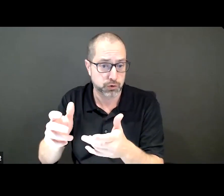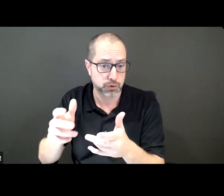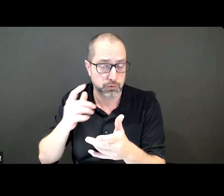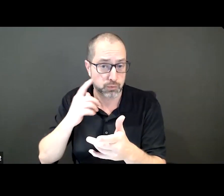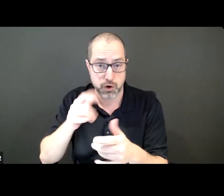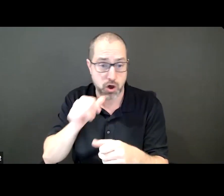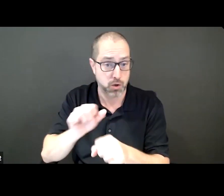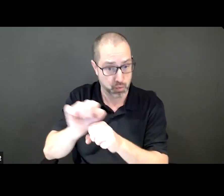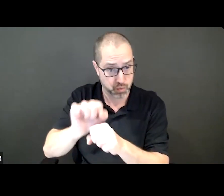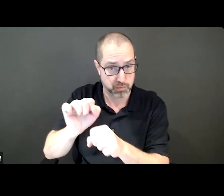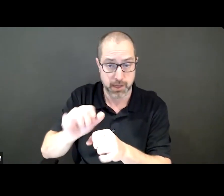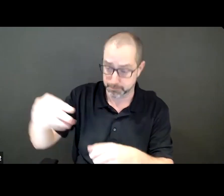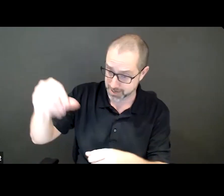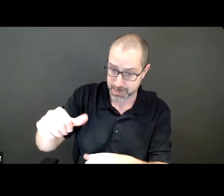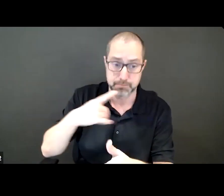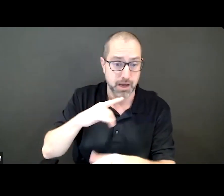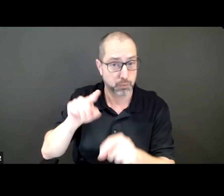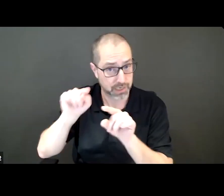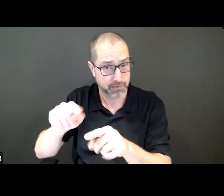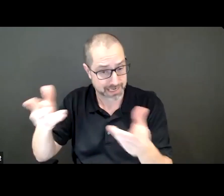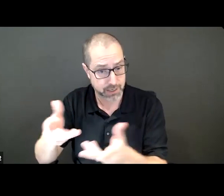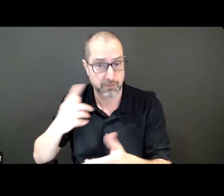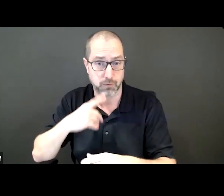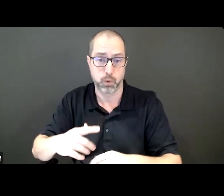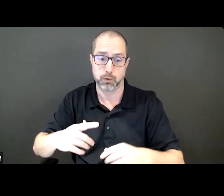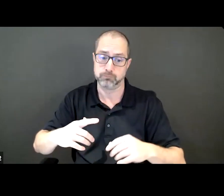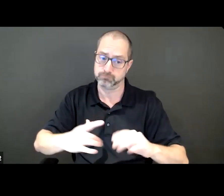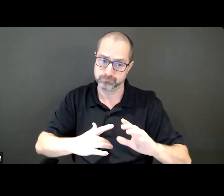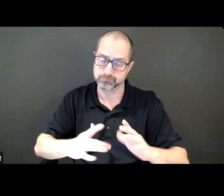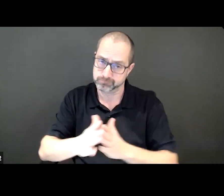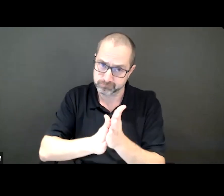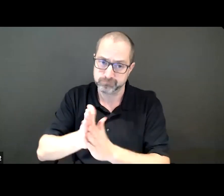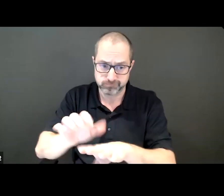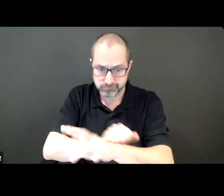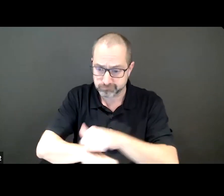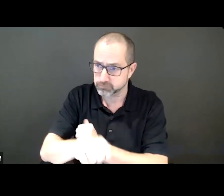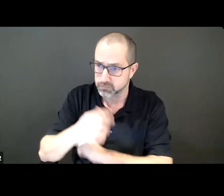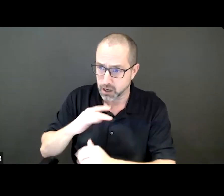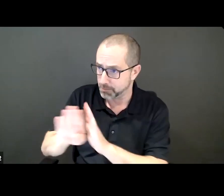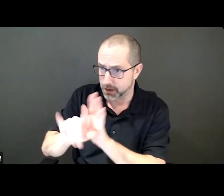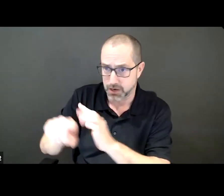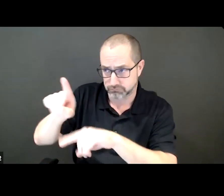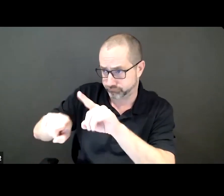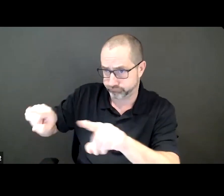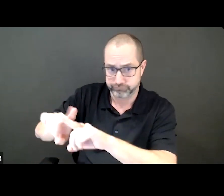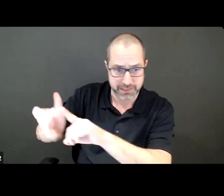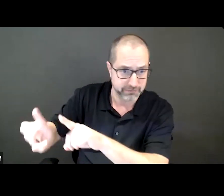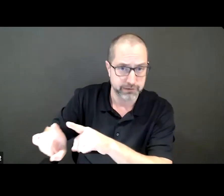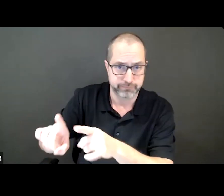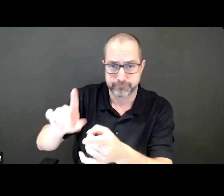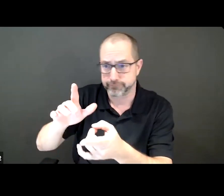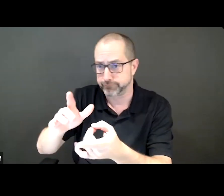because we're committed, and we come from a variety of different backgrounds, whether it's as academics